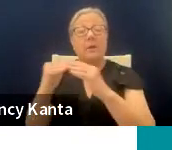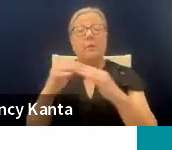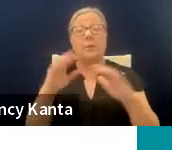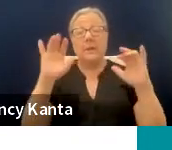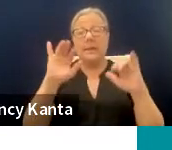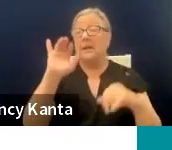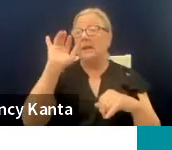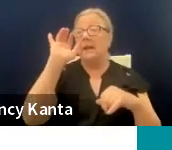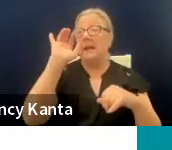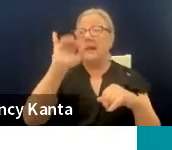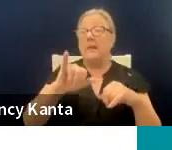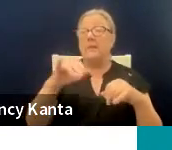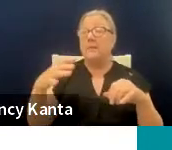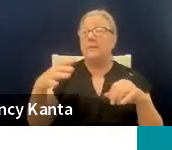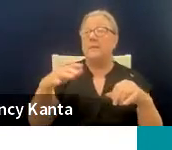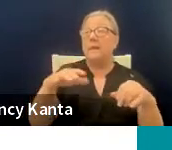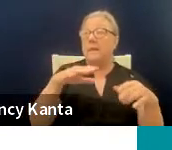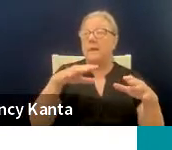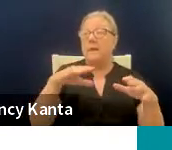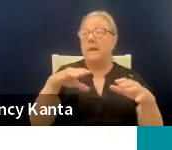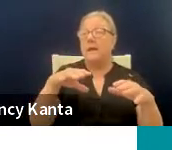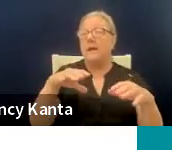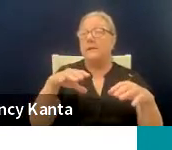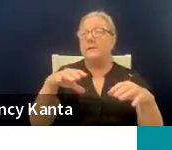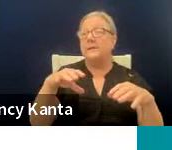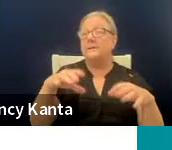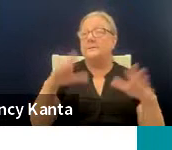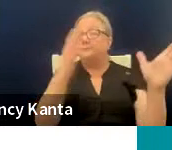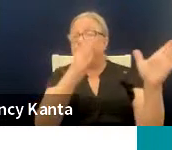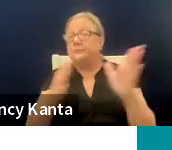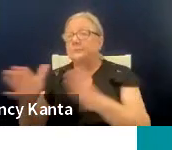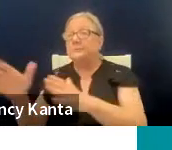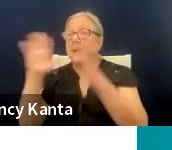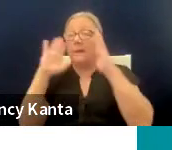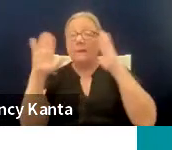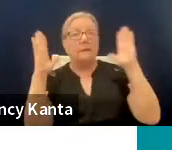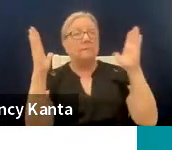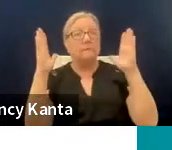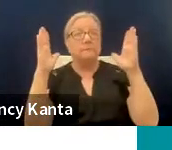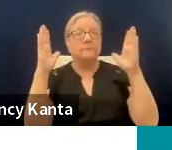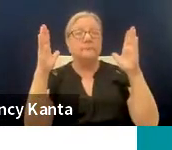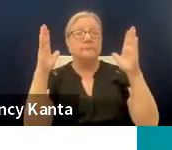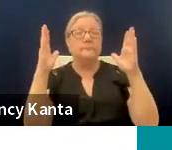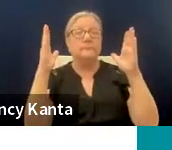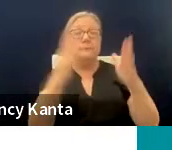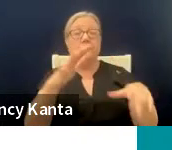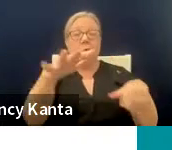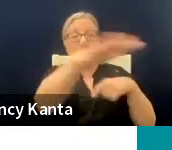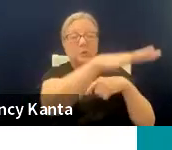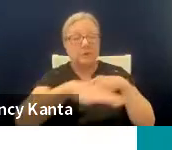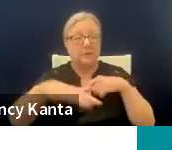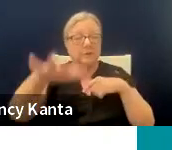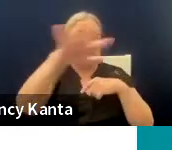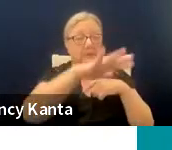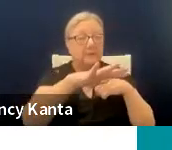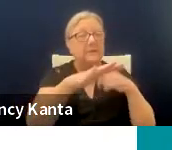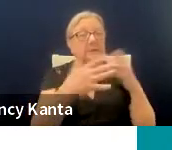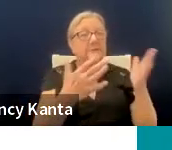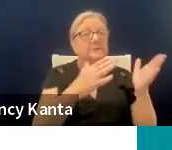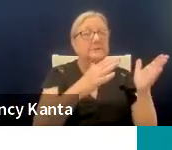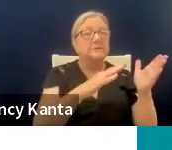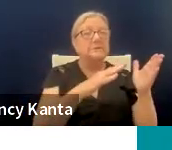identified the areas in which there were concentrations of the different priority